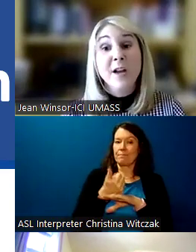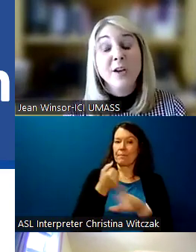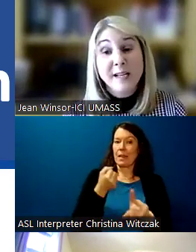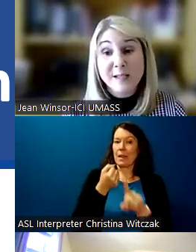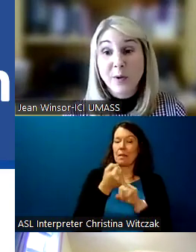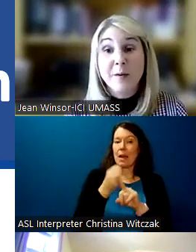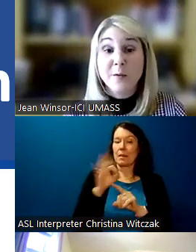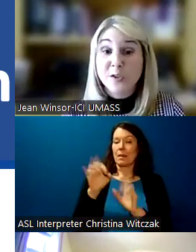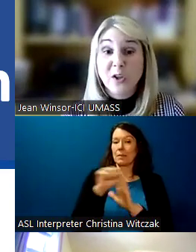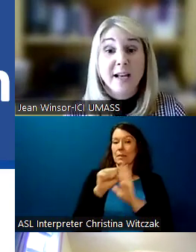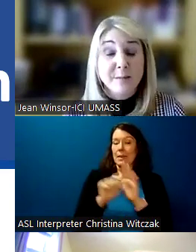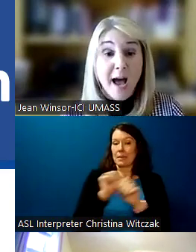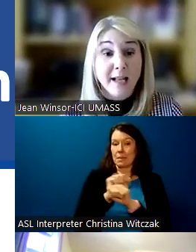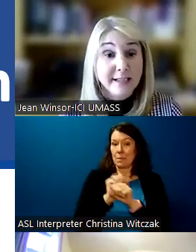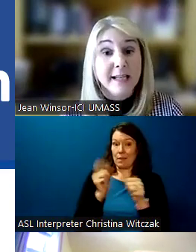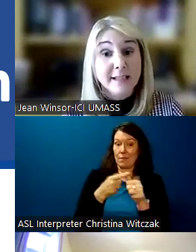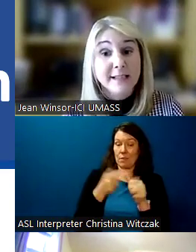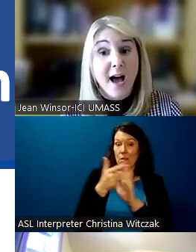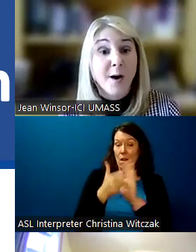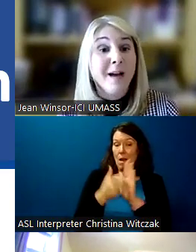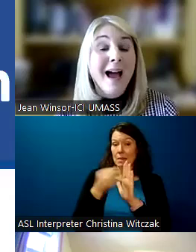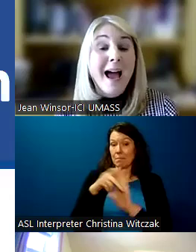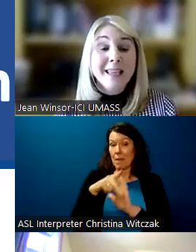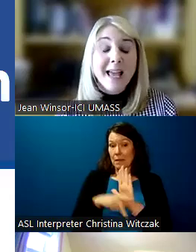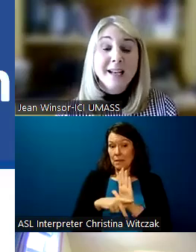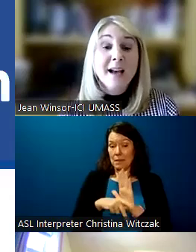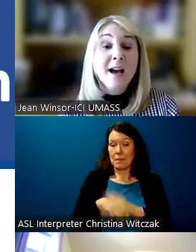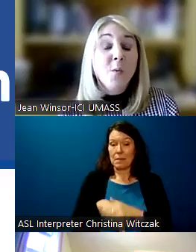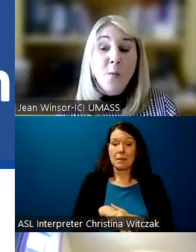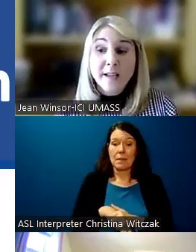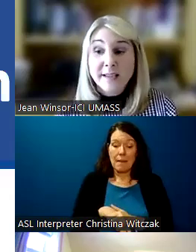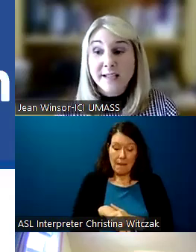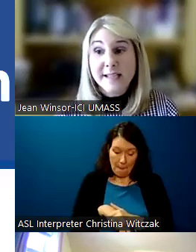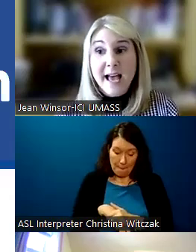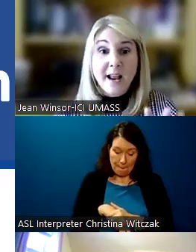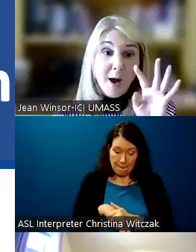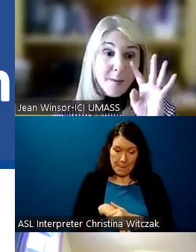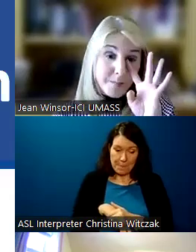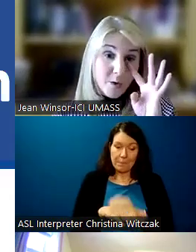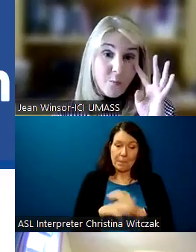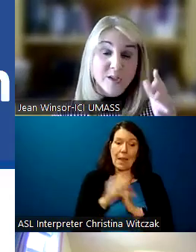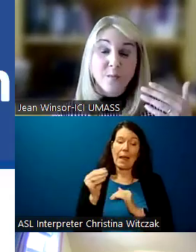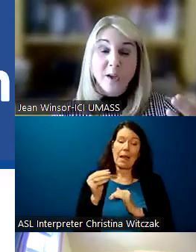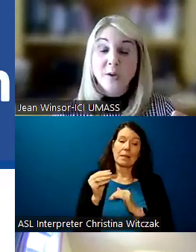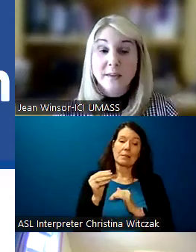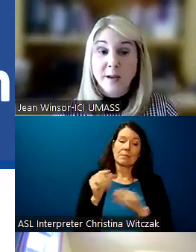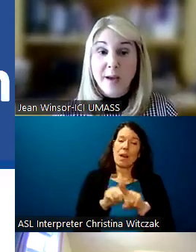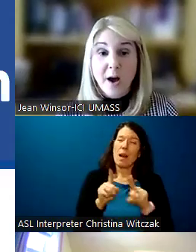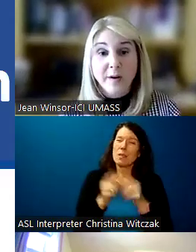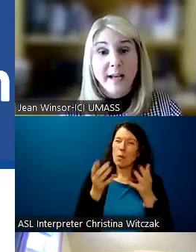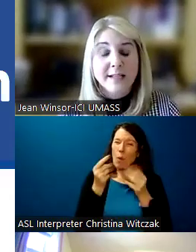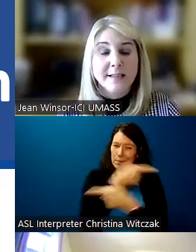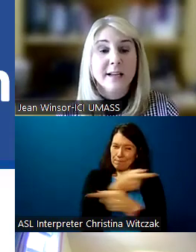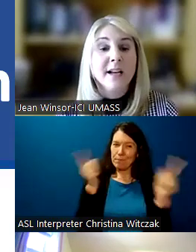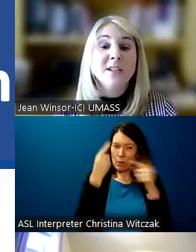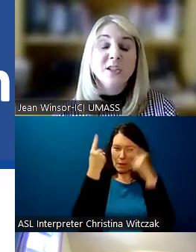of your state's employment first laws and policies. And then one of the things that we just want you to think